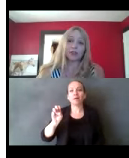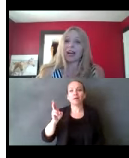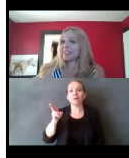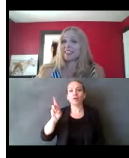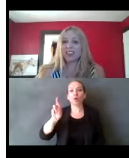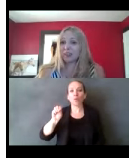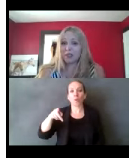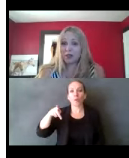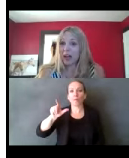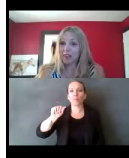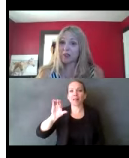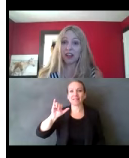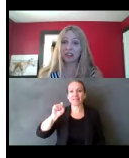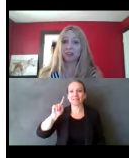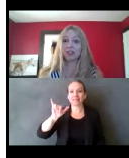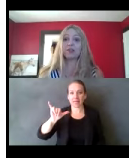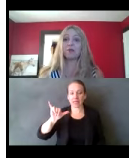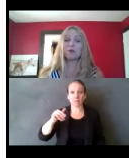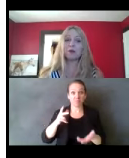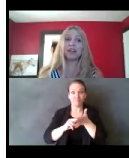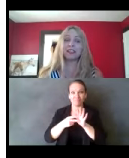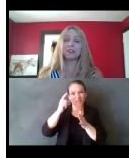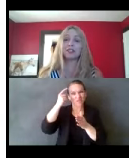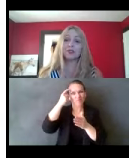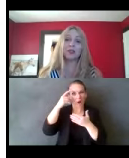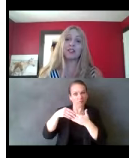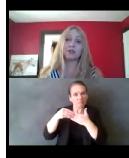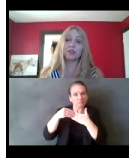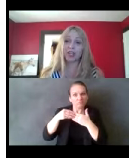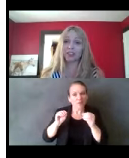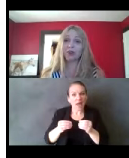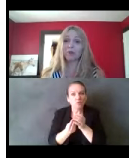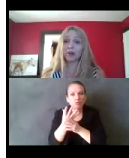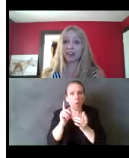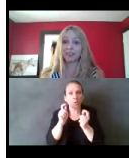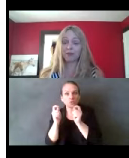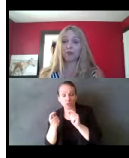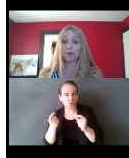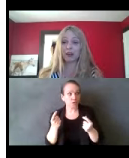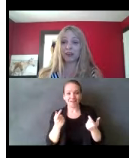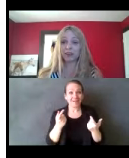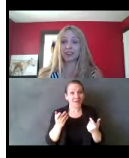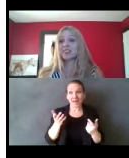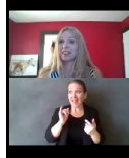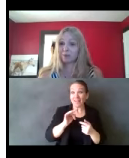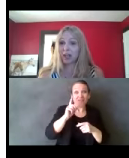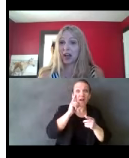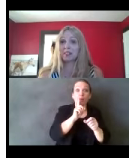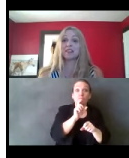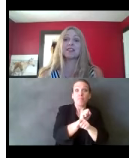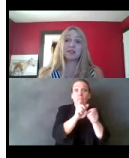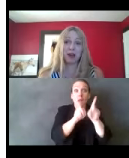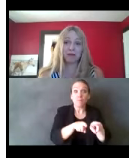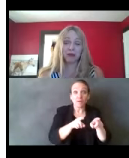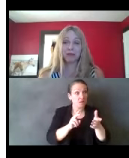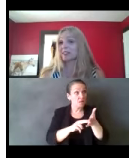know, you're kind of stuck there, too bad, there's nothing you can do. Well, we're finding there's things we can do to change our brains for the better. It does take some time and it